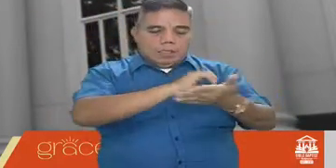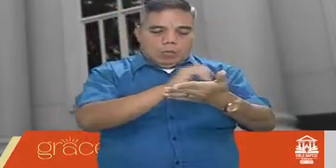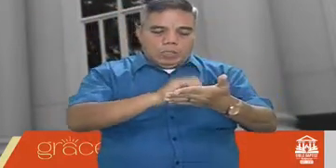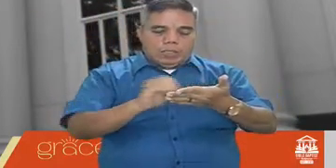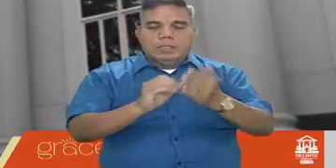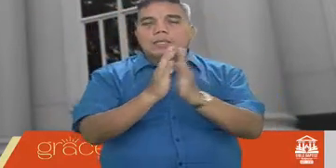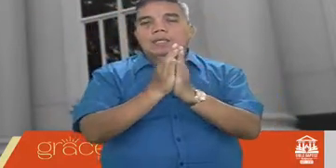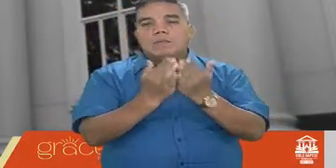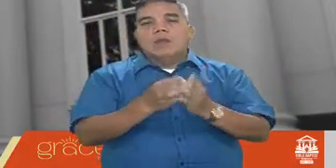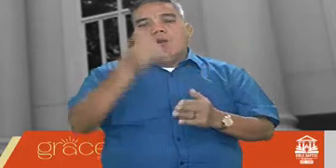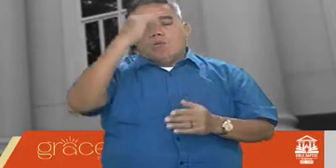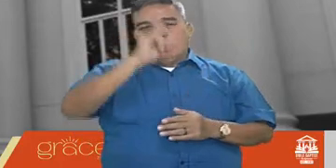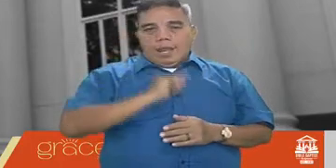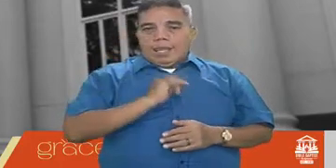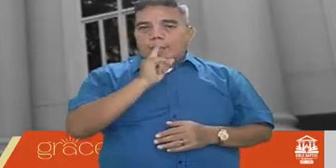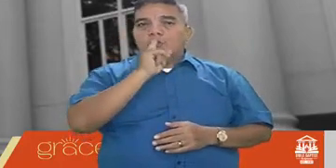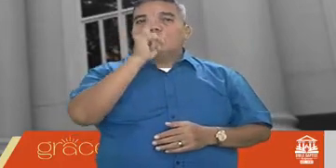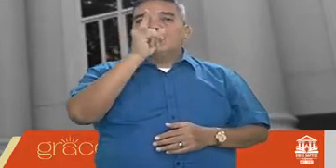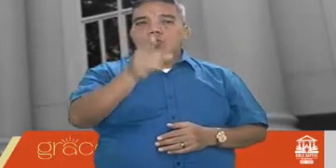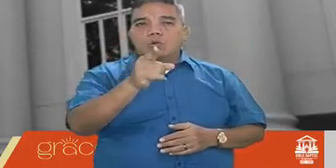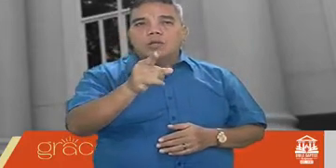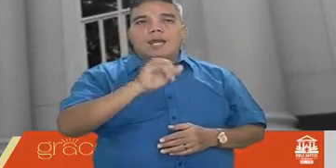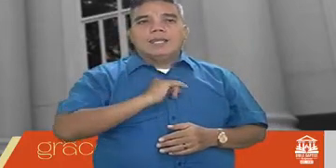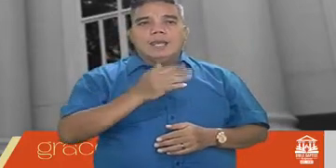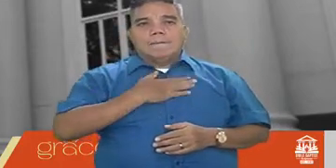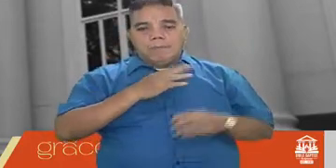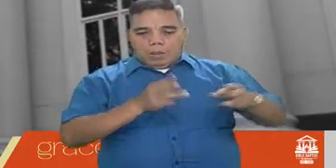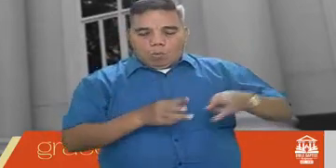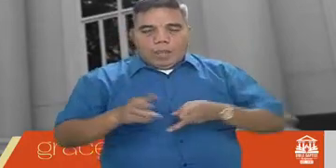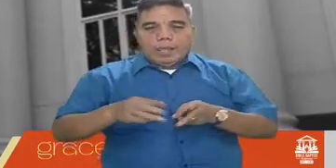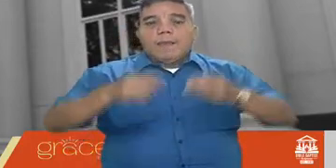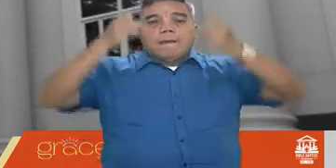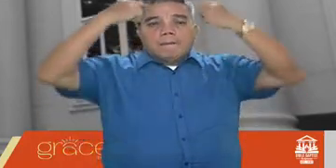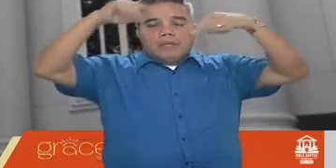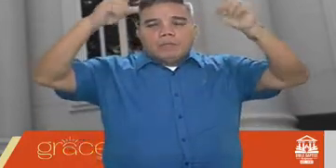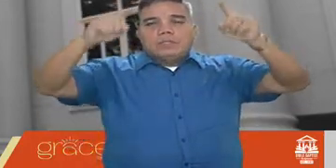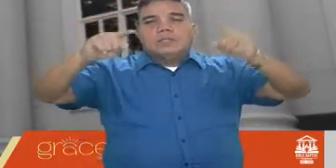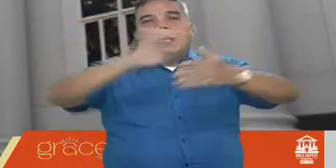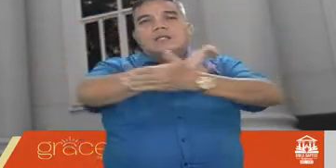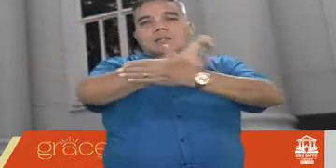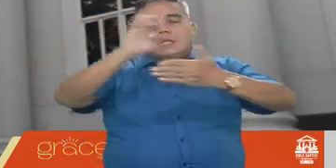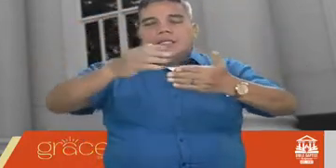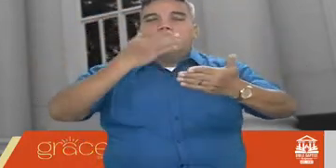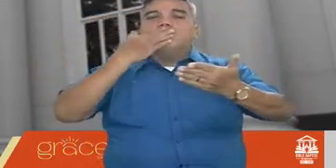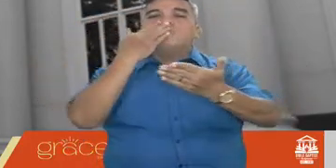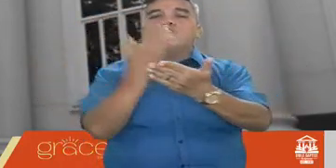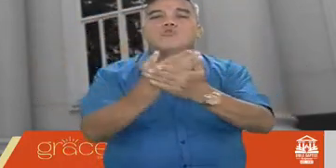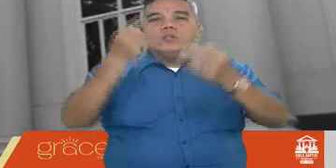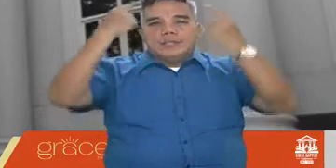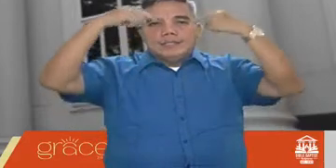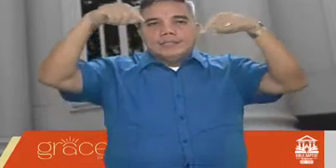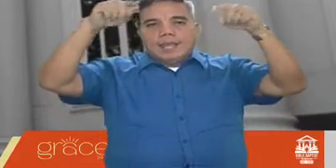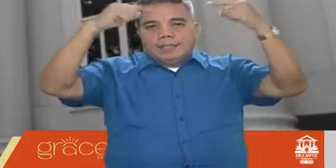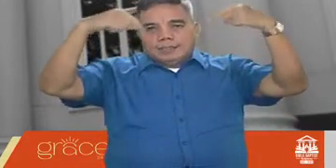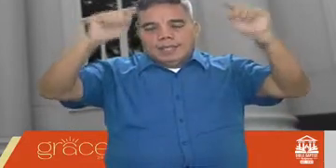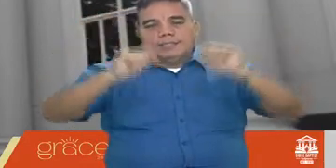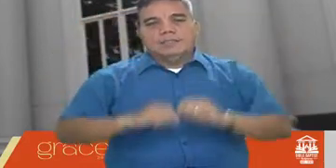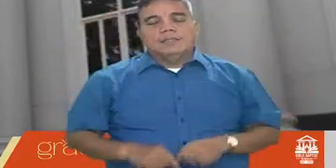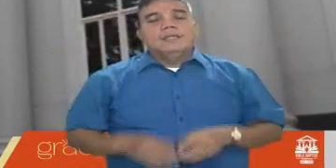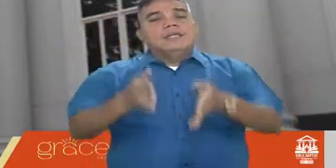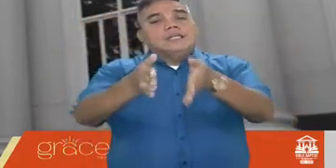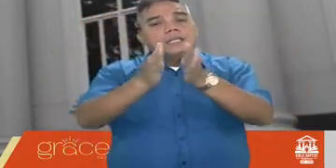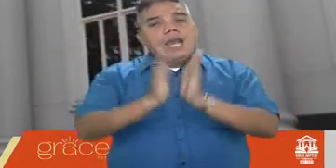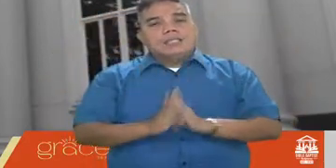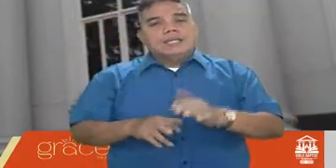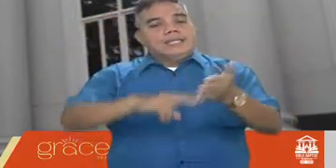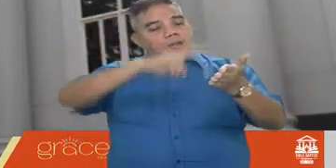are written therein. For I am sure that I will have my way prosperous and at the end I will have good success. That is